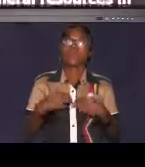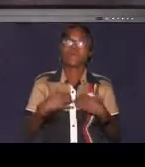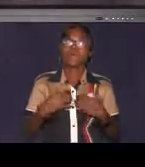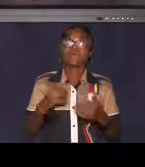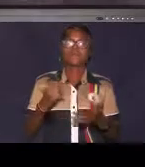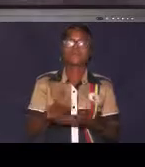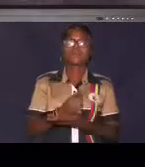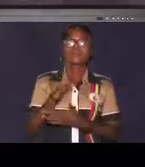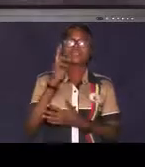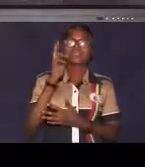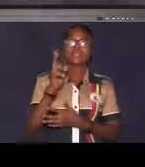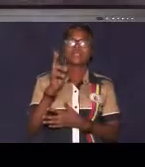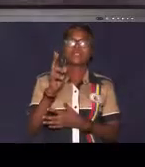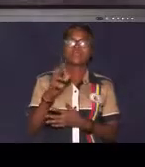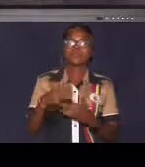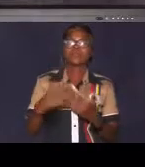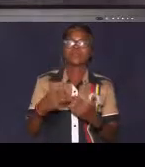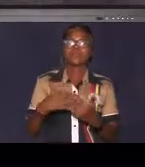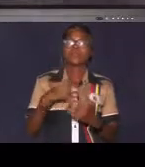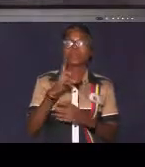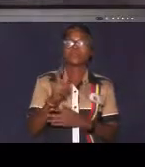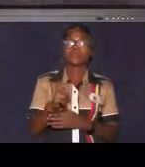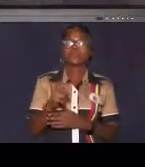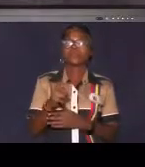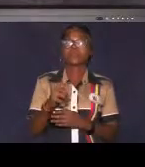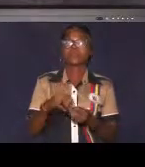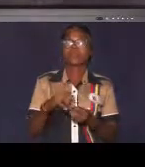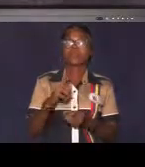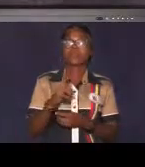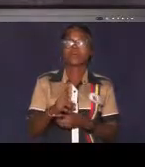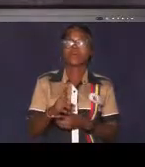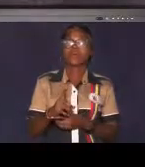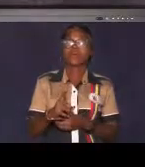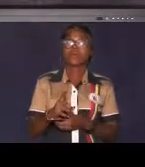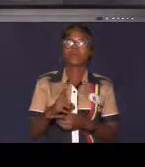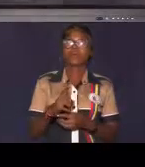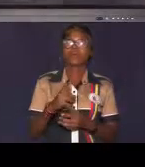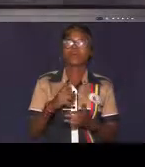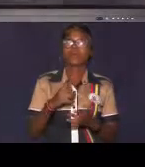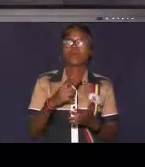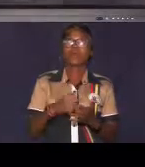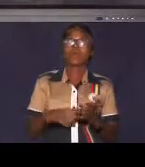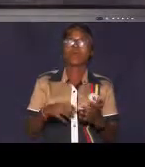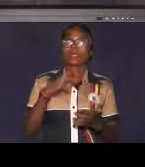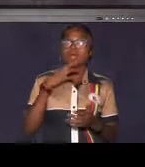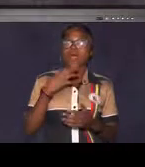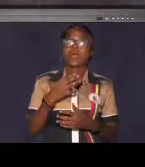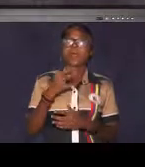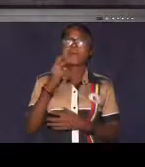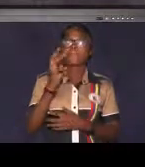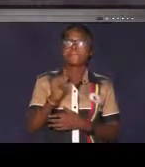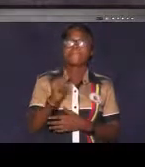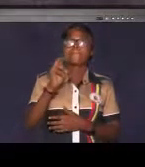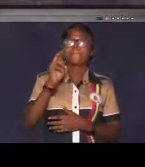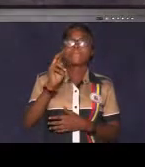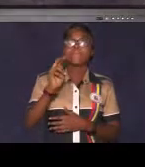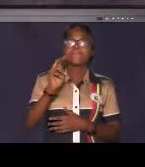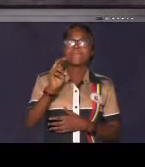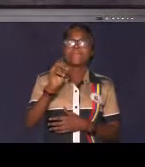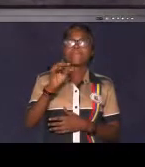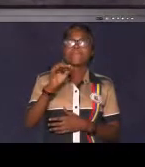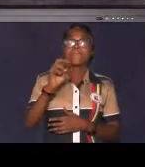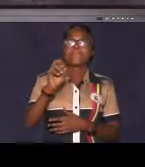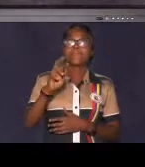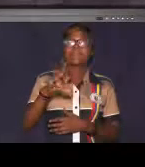evaluation. So I have just 3 simple questions. Question number 1, what are minerals?